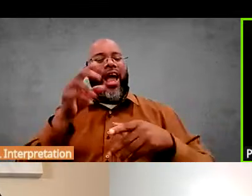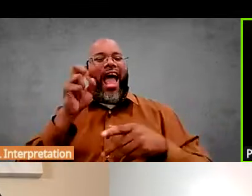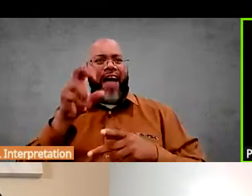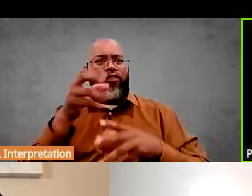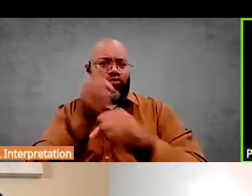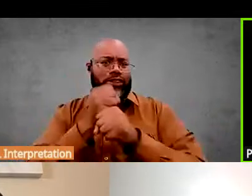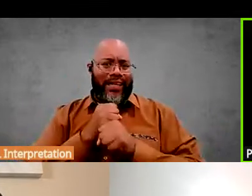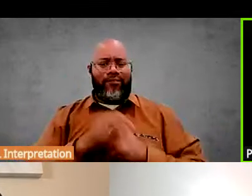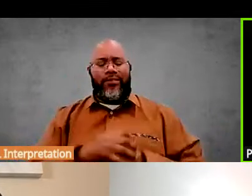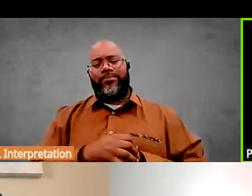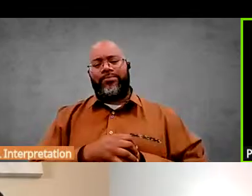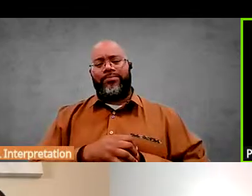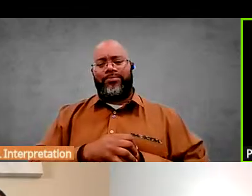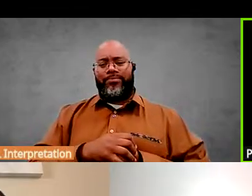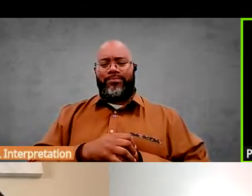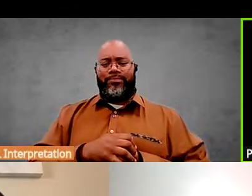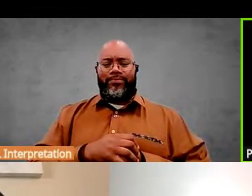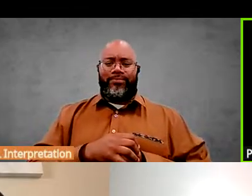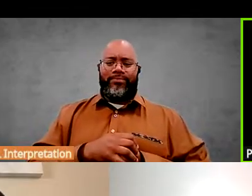received?